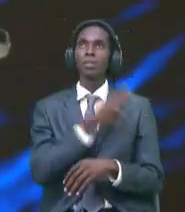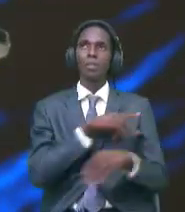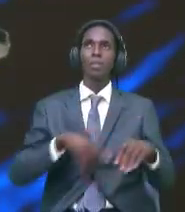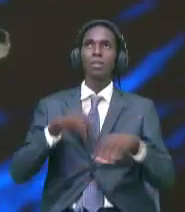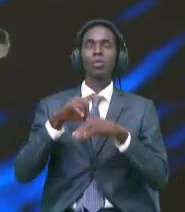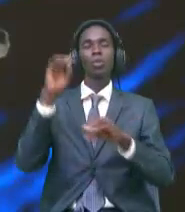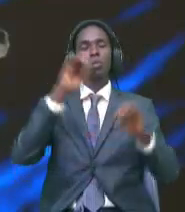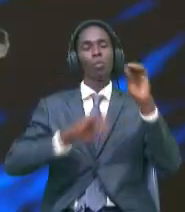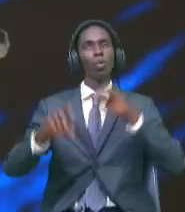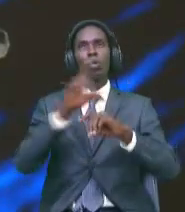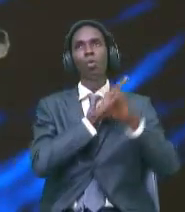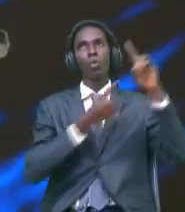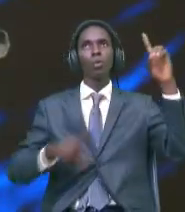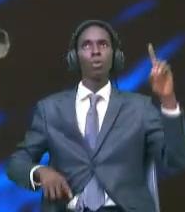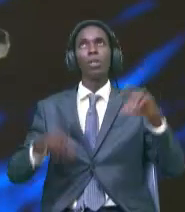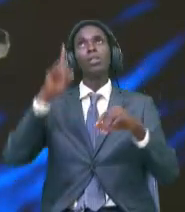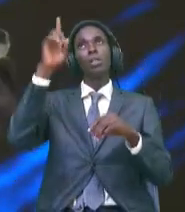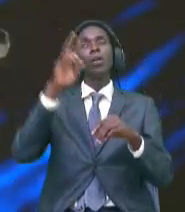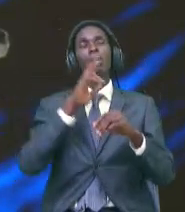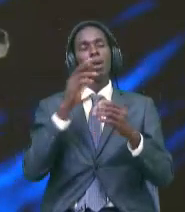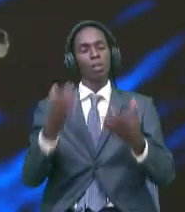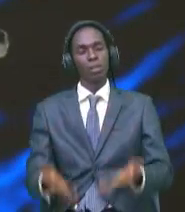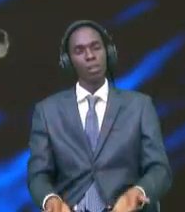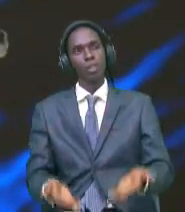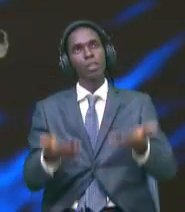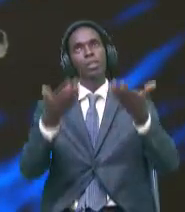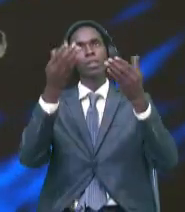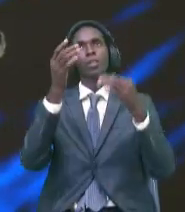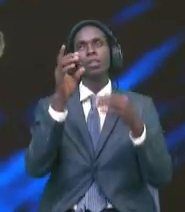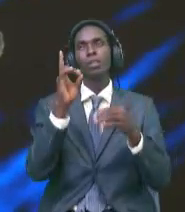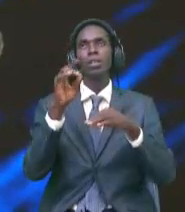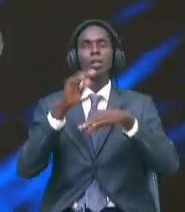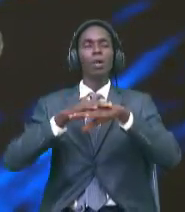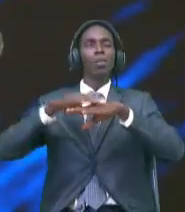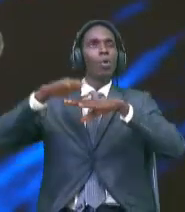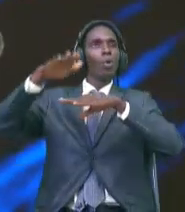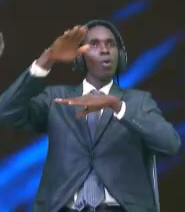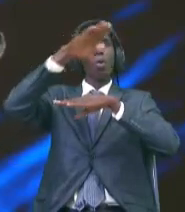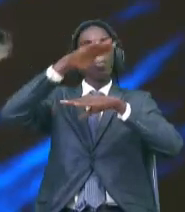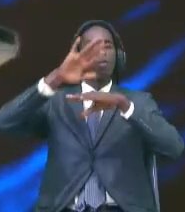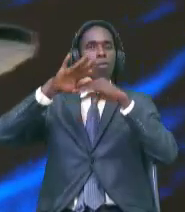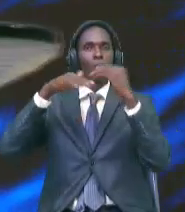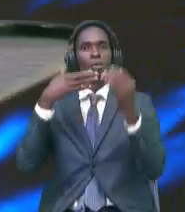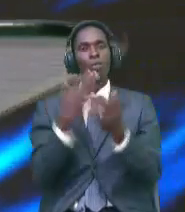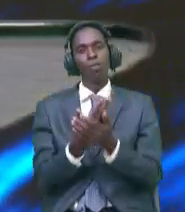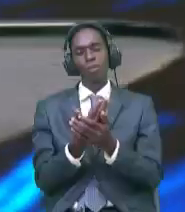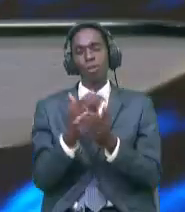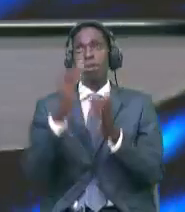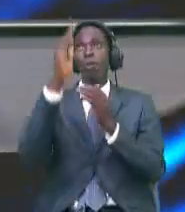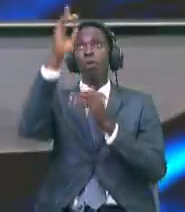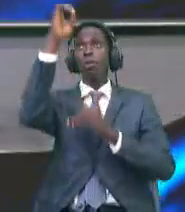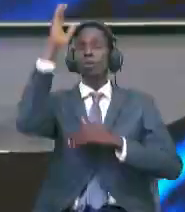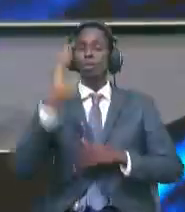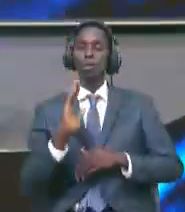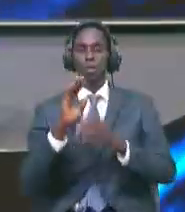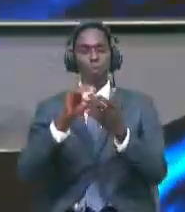and thou art exalted as head above all. God owns everything. Look